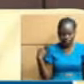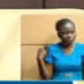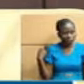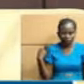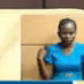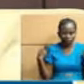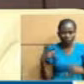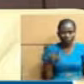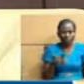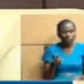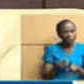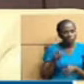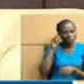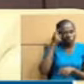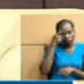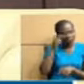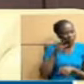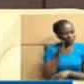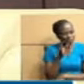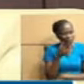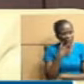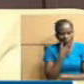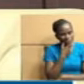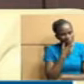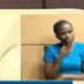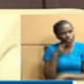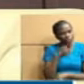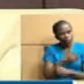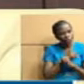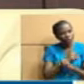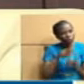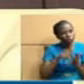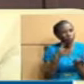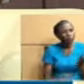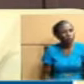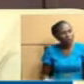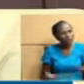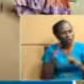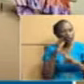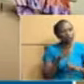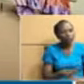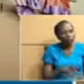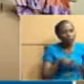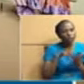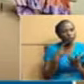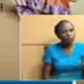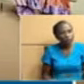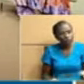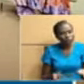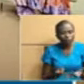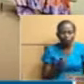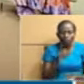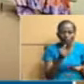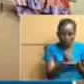think that even in government itself it's clear what is social protection, what is vulnerability. Can you help me